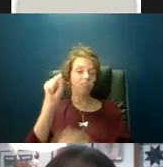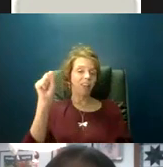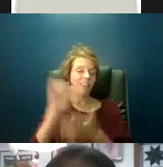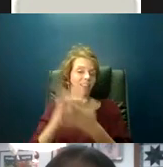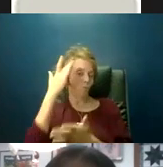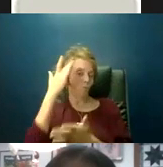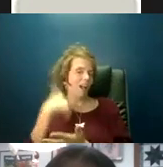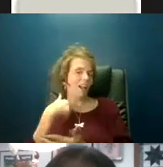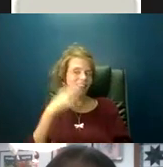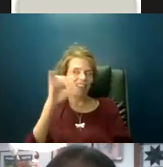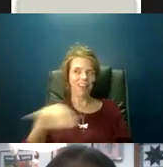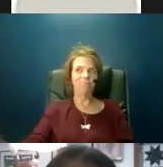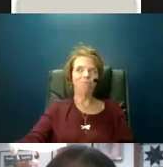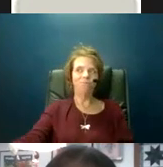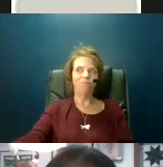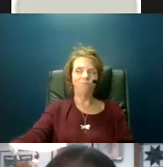that.